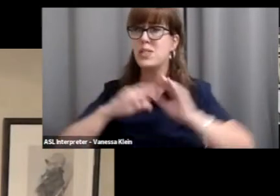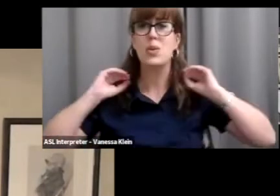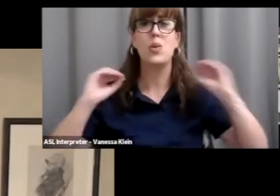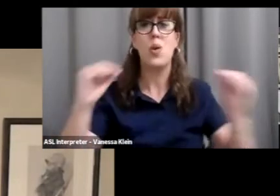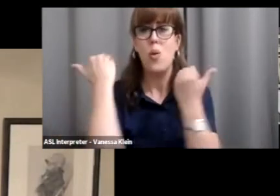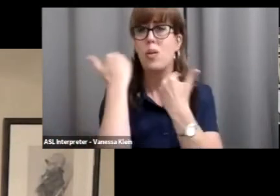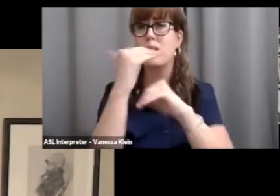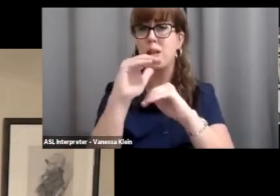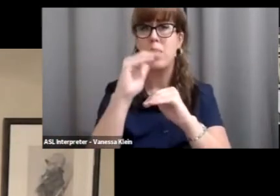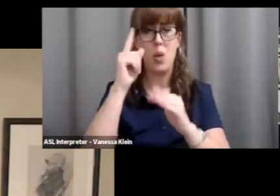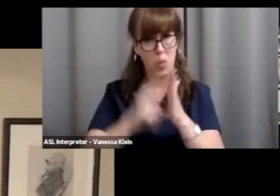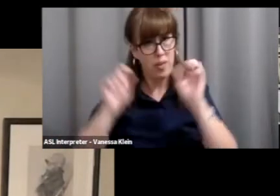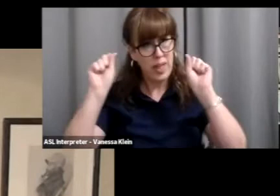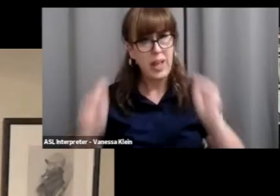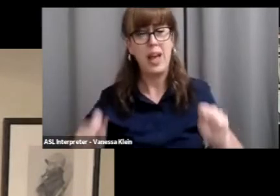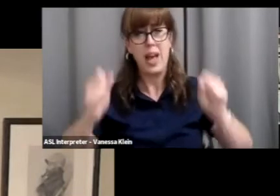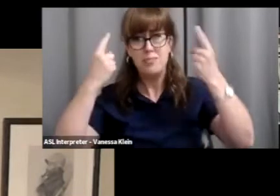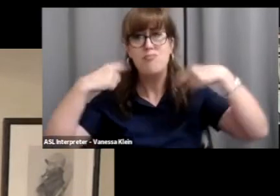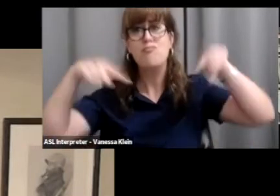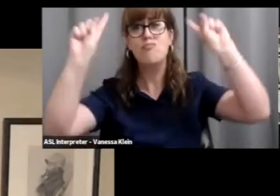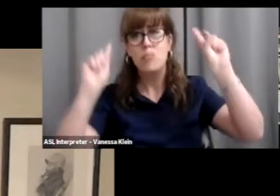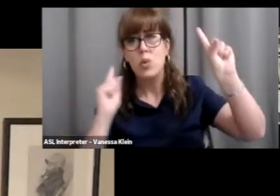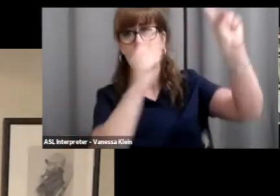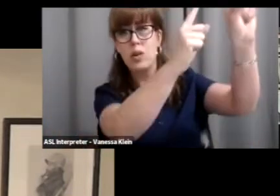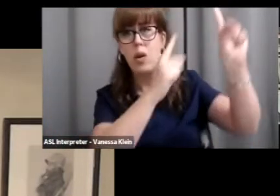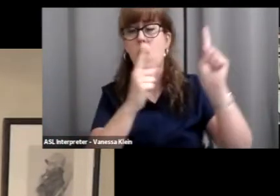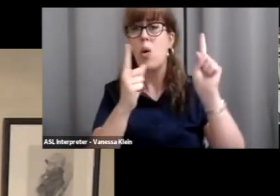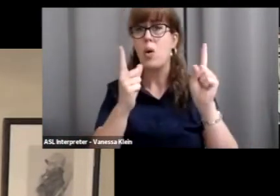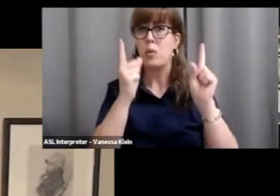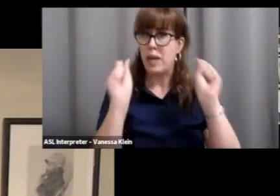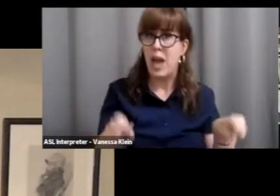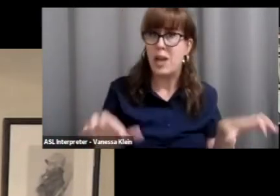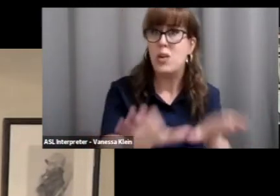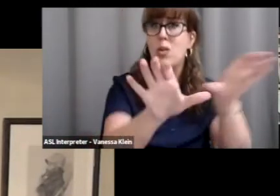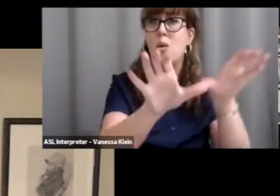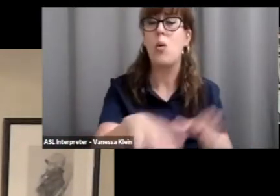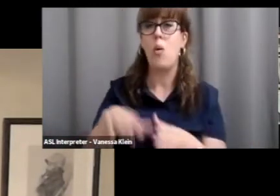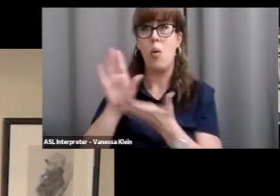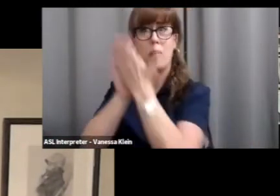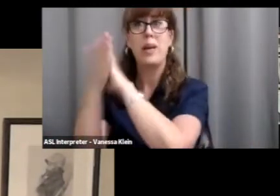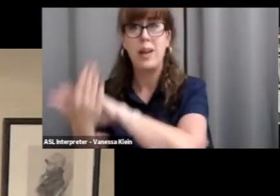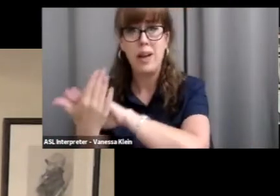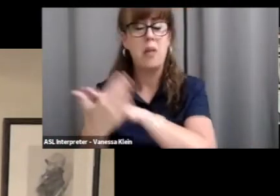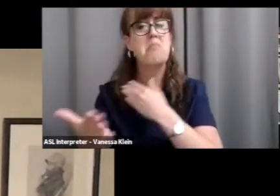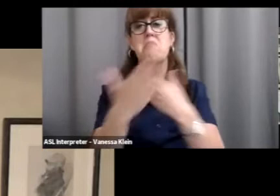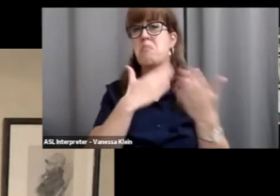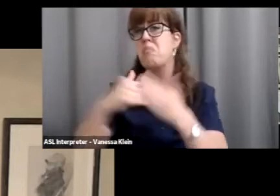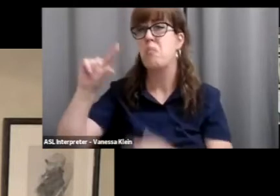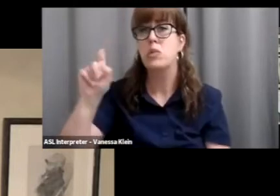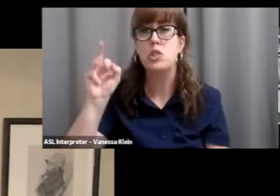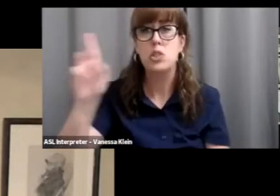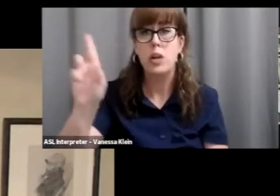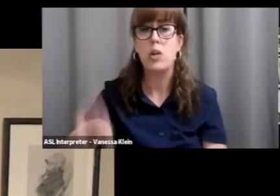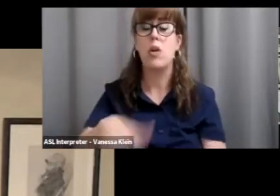can do or who they can be, no matter their gender, the color of their skin, or